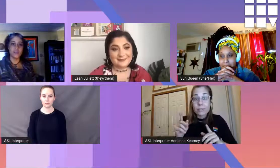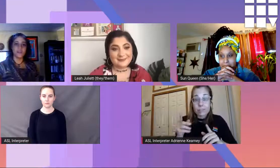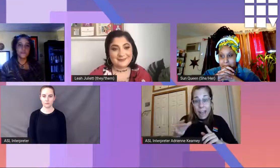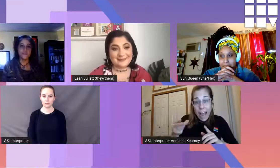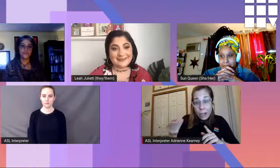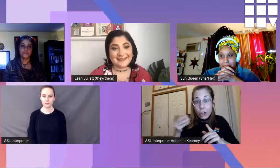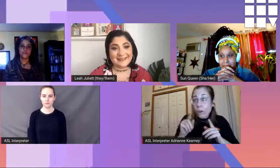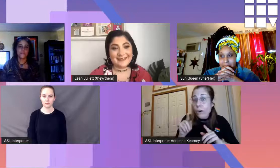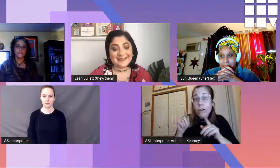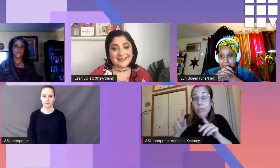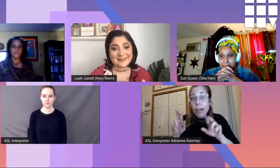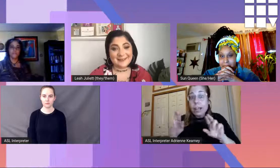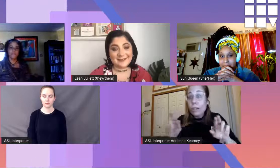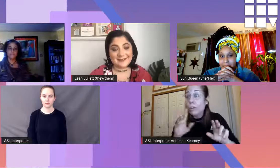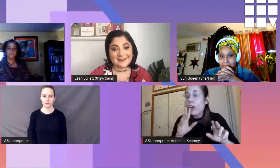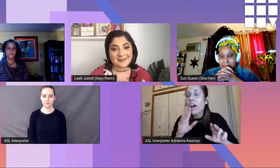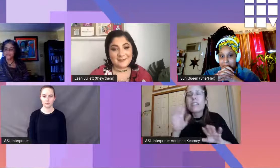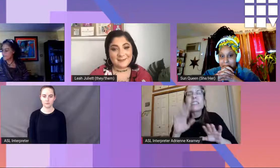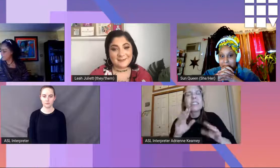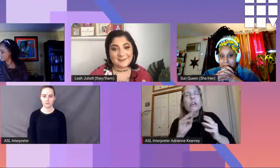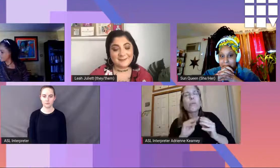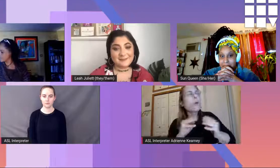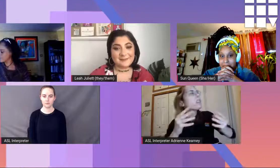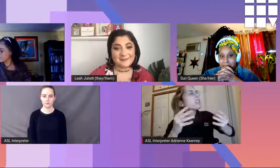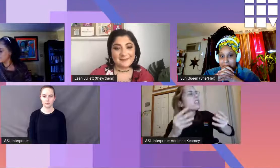lot right here.